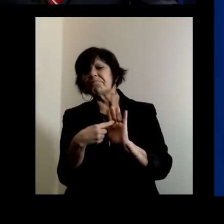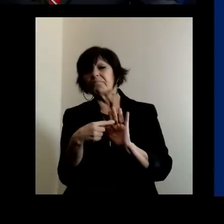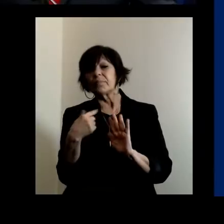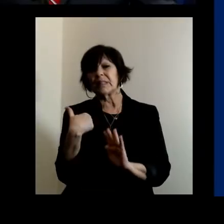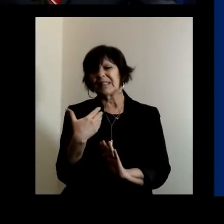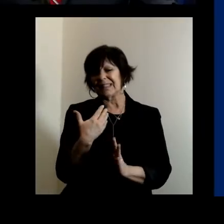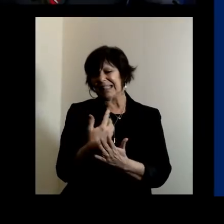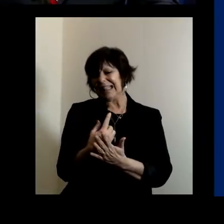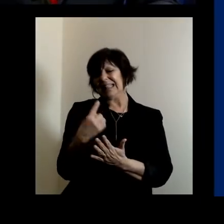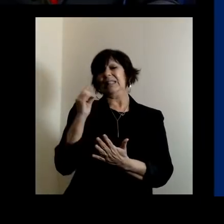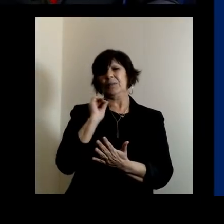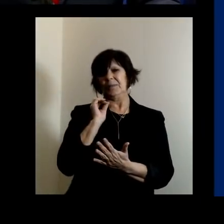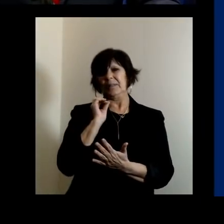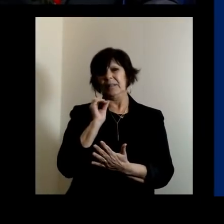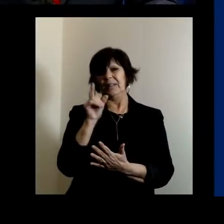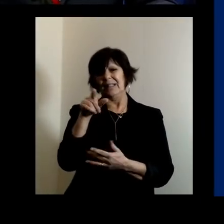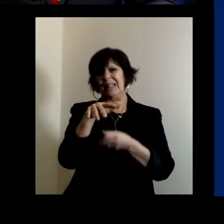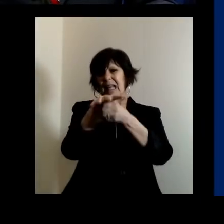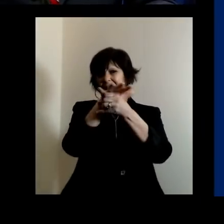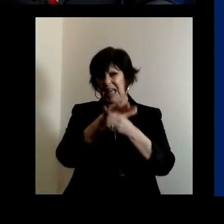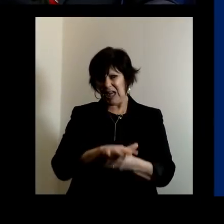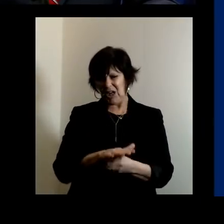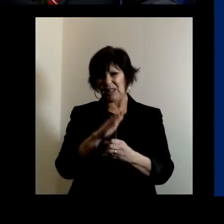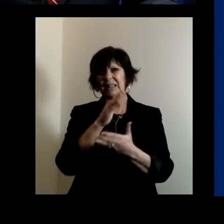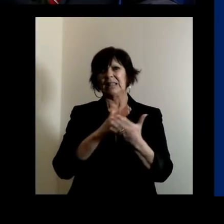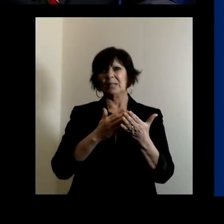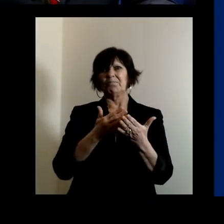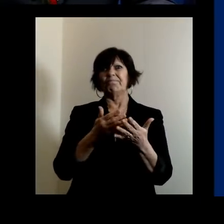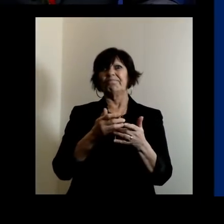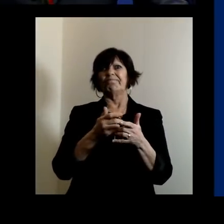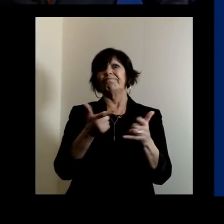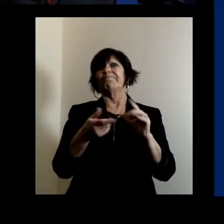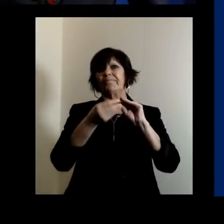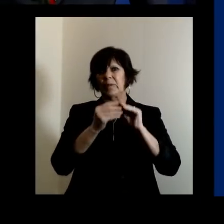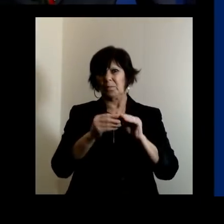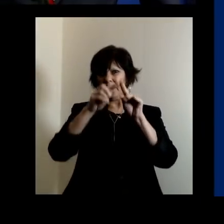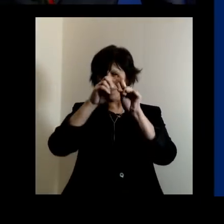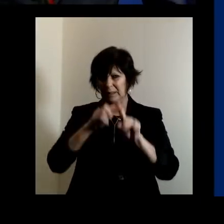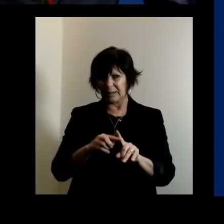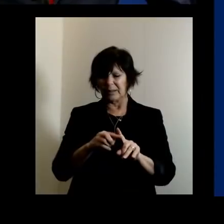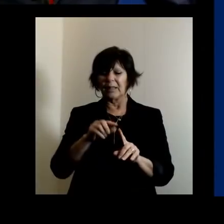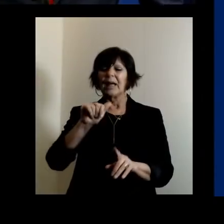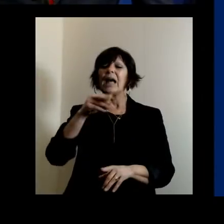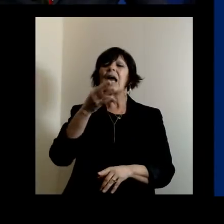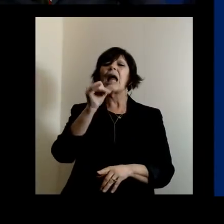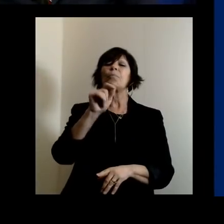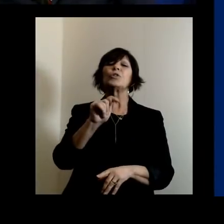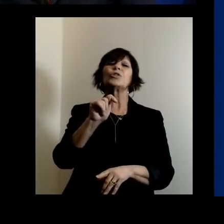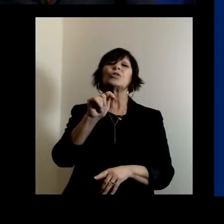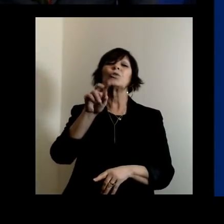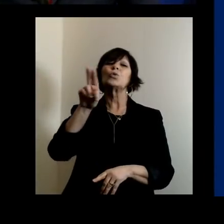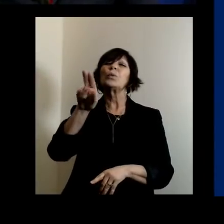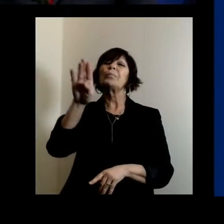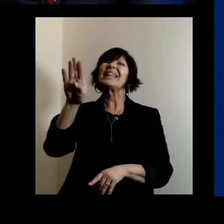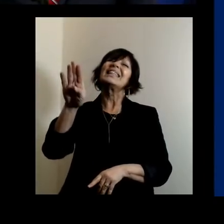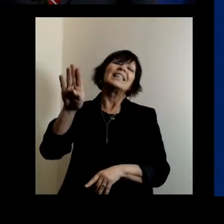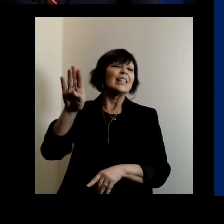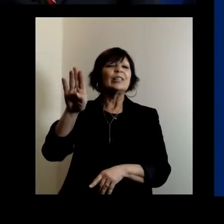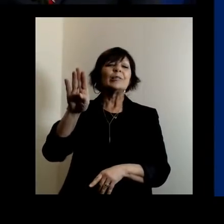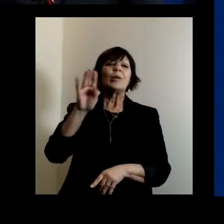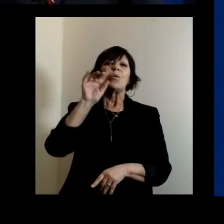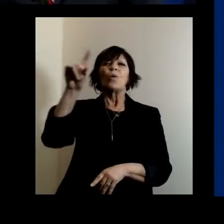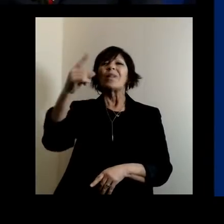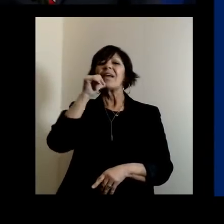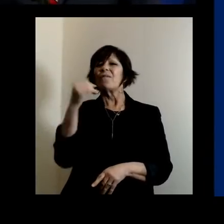past week and the areas that had some of the highest positivity rates. Amherst UB is an outlier because we only have